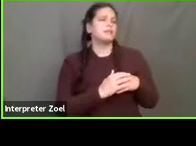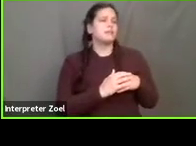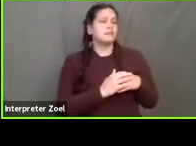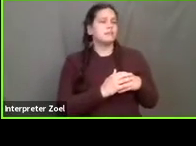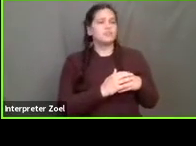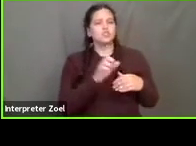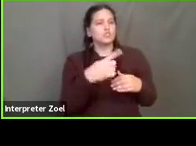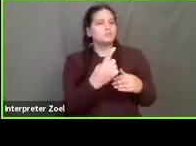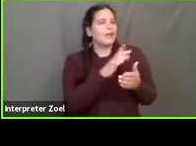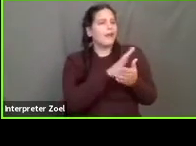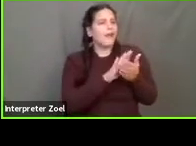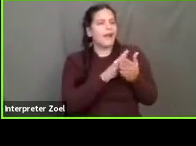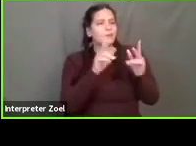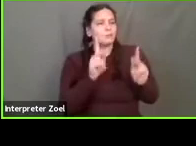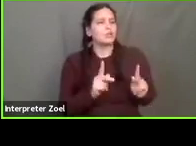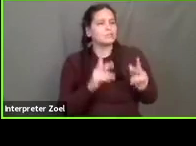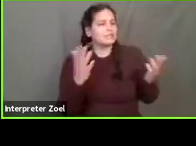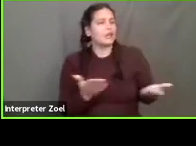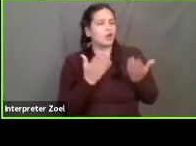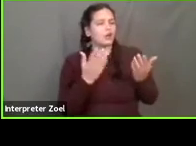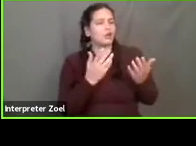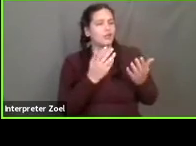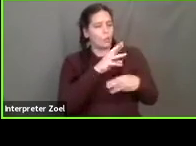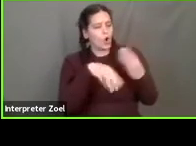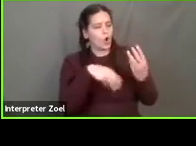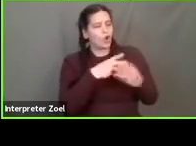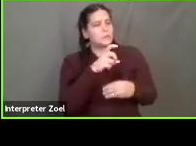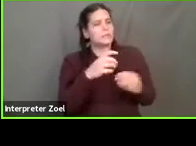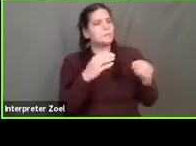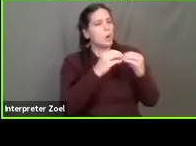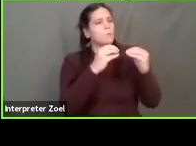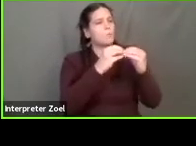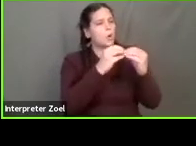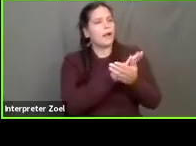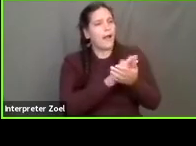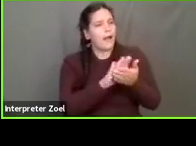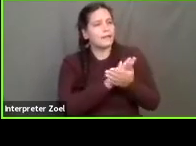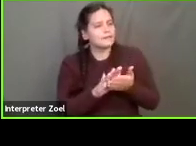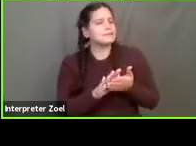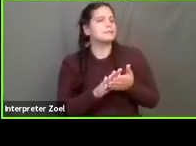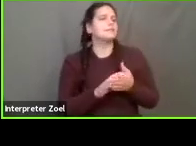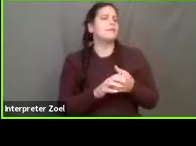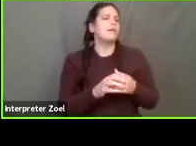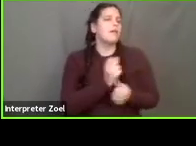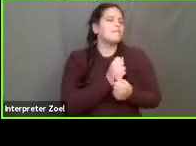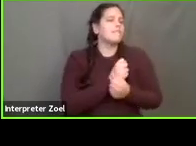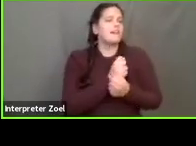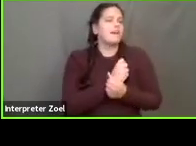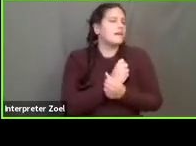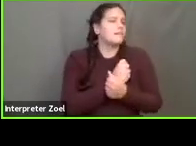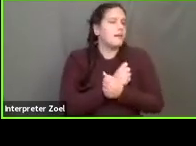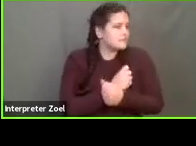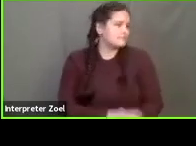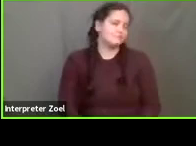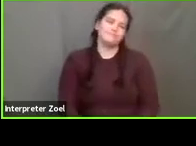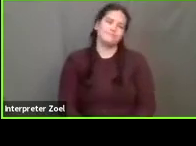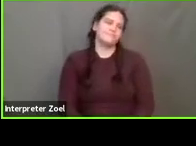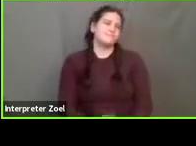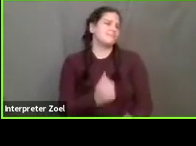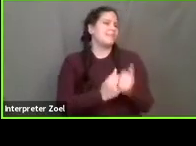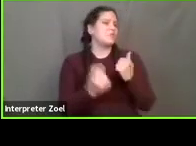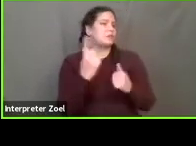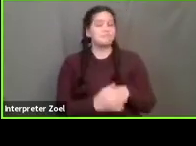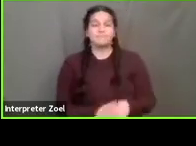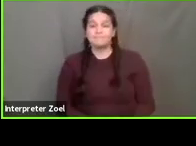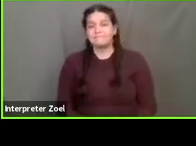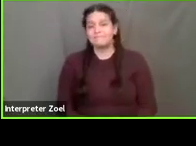this planet right now. We need more and more kindness right now. Just love, love, love, love, love, love, everybody.